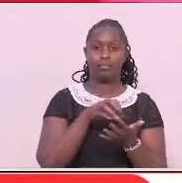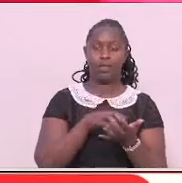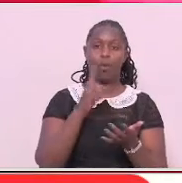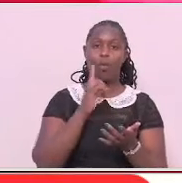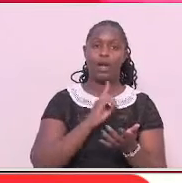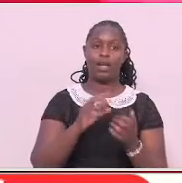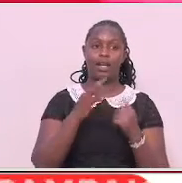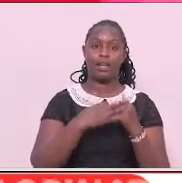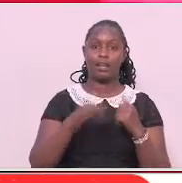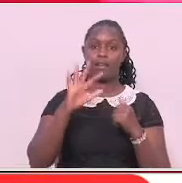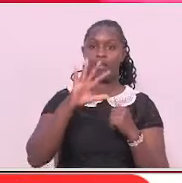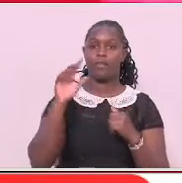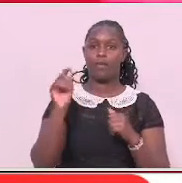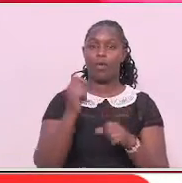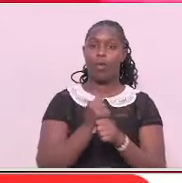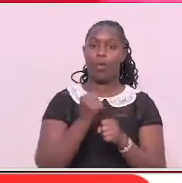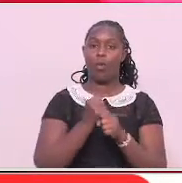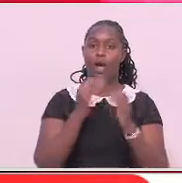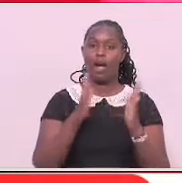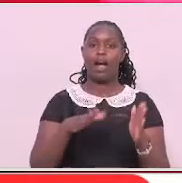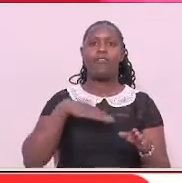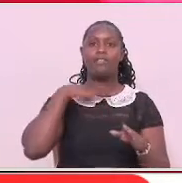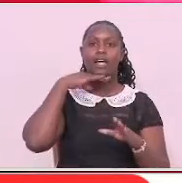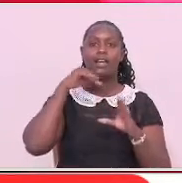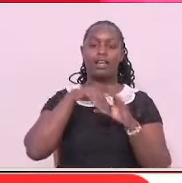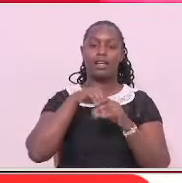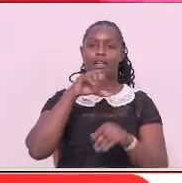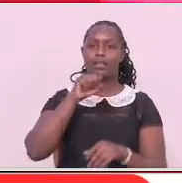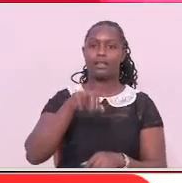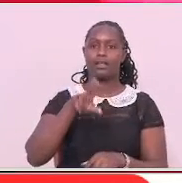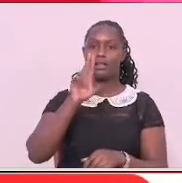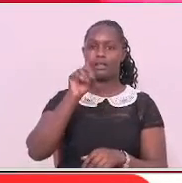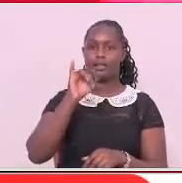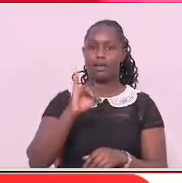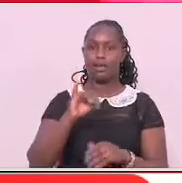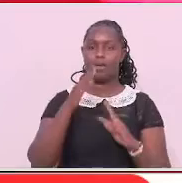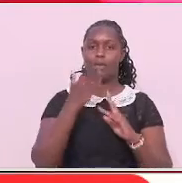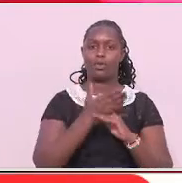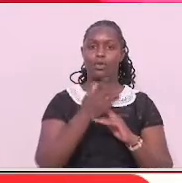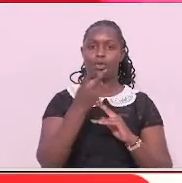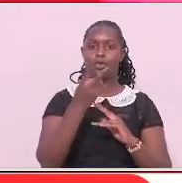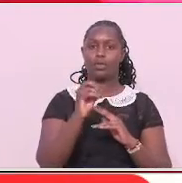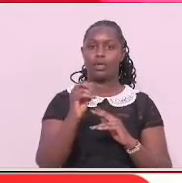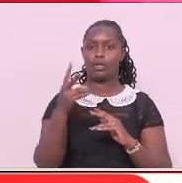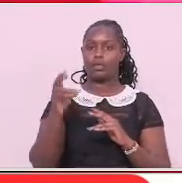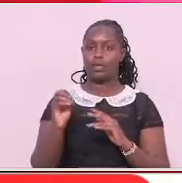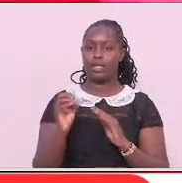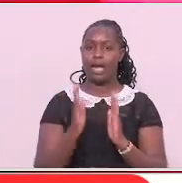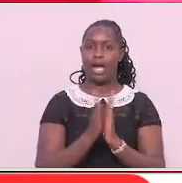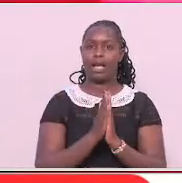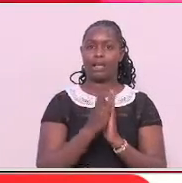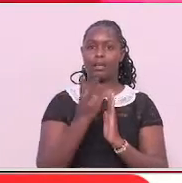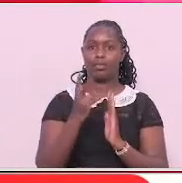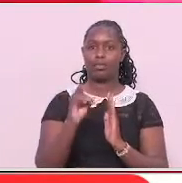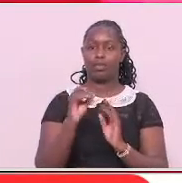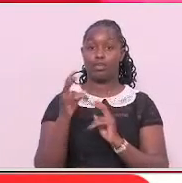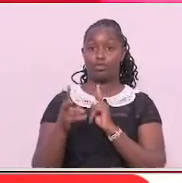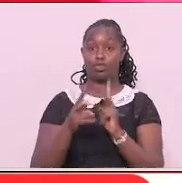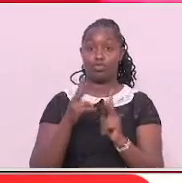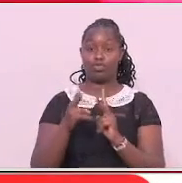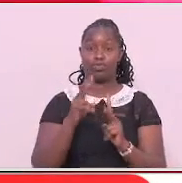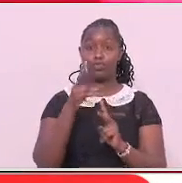5 Kenyan workers have died in Saudi Arabia between the year 2020 and 2022. The year 2022 witnessed highest number, with at